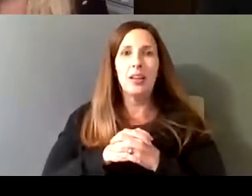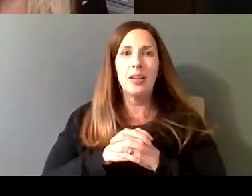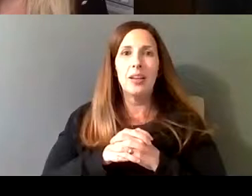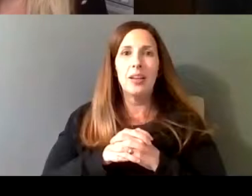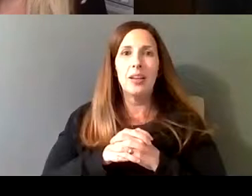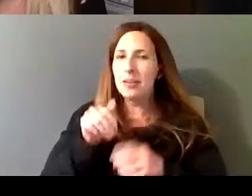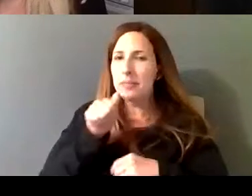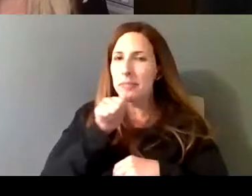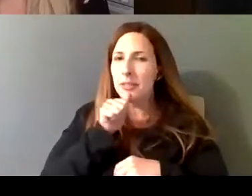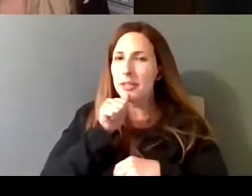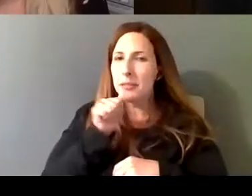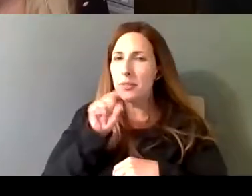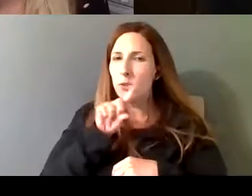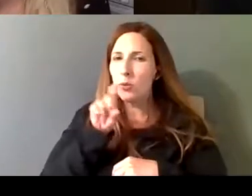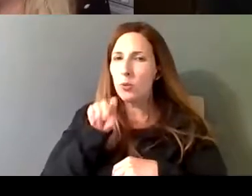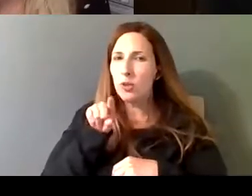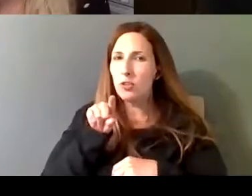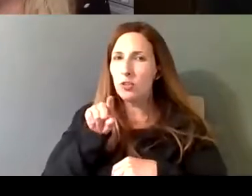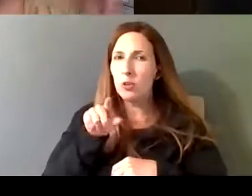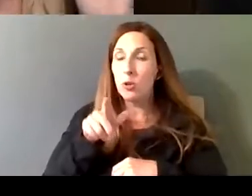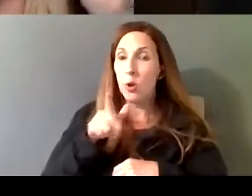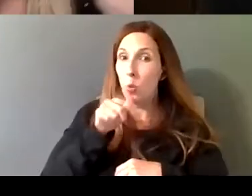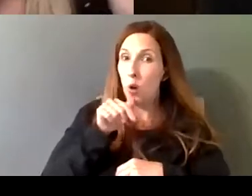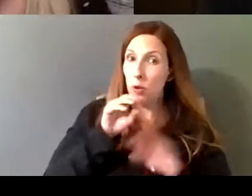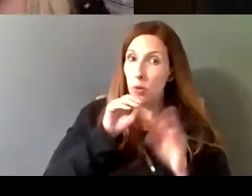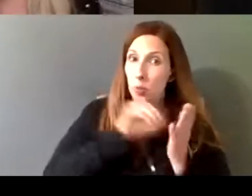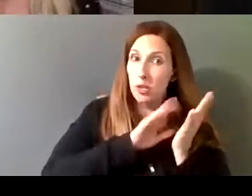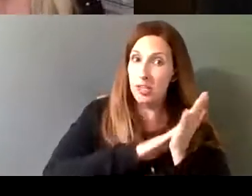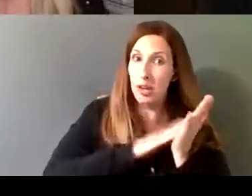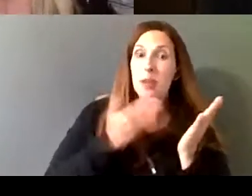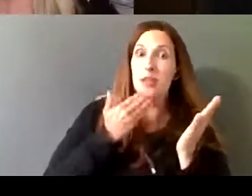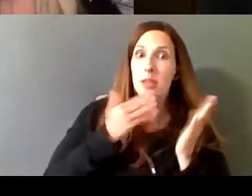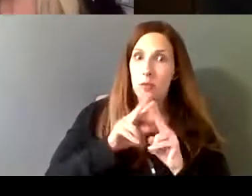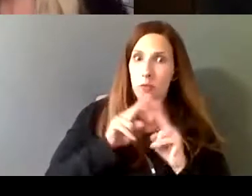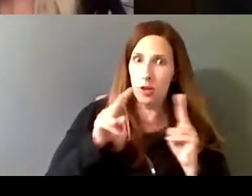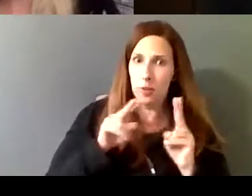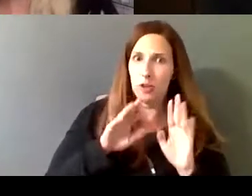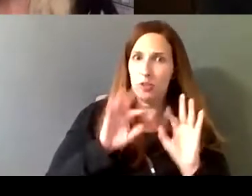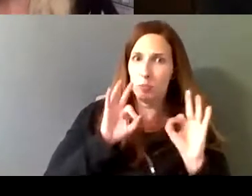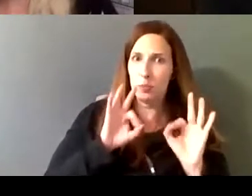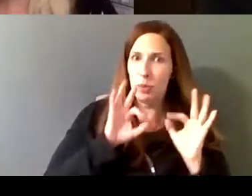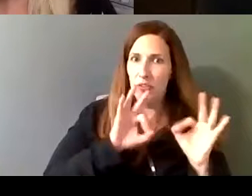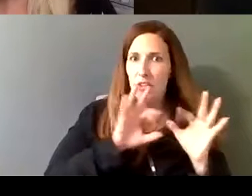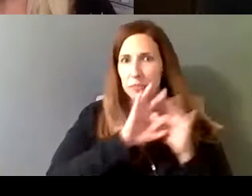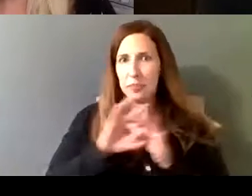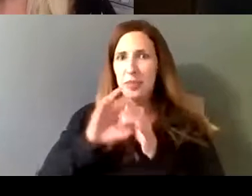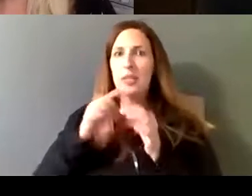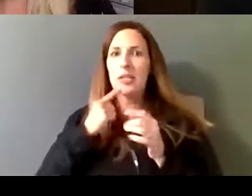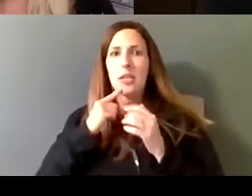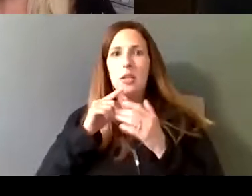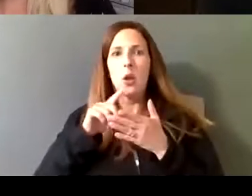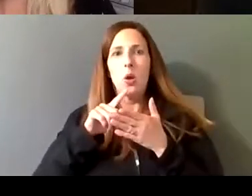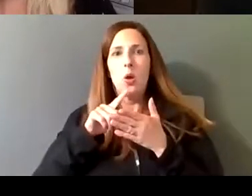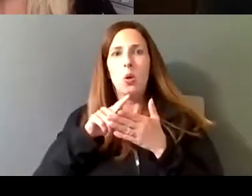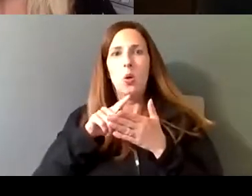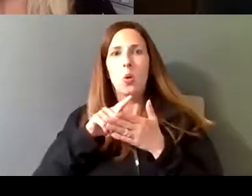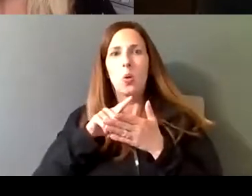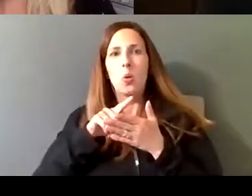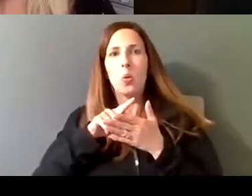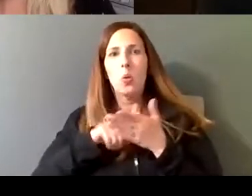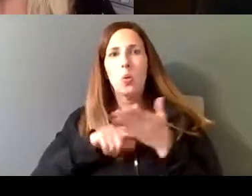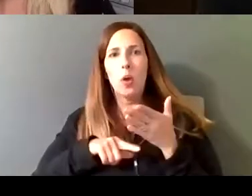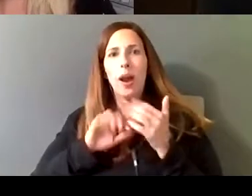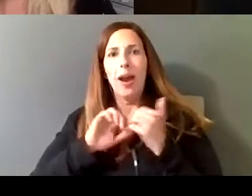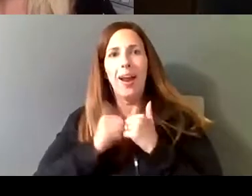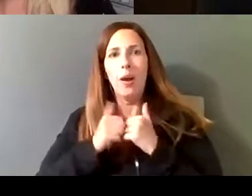that was put in, but whoever put it in, thank you so much, because it's a perfect segue. It says, in what ways can we share your collective experiences